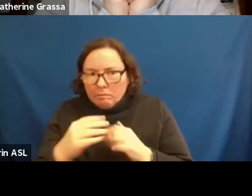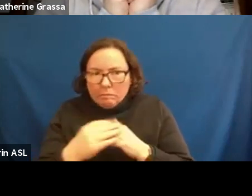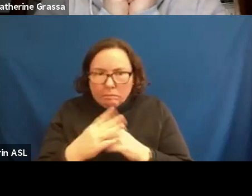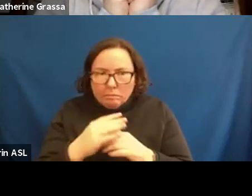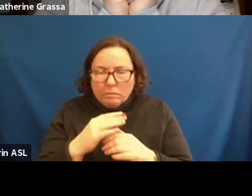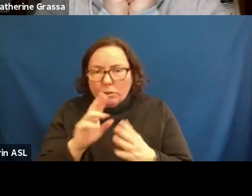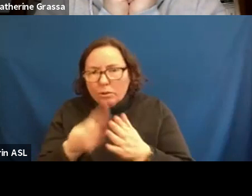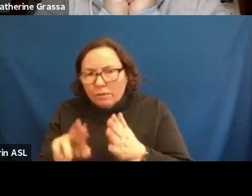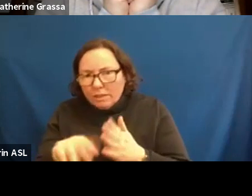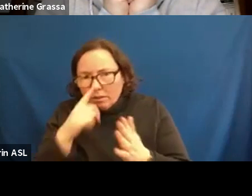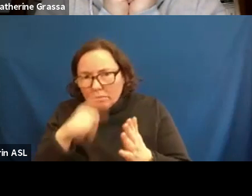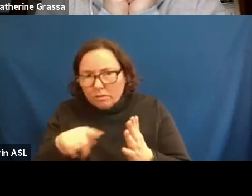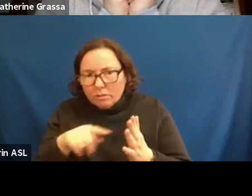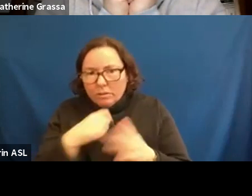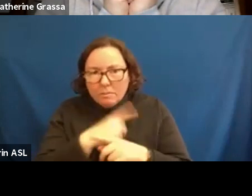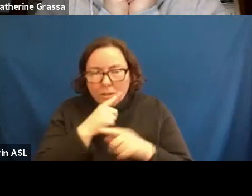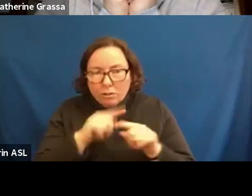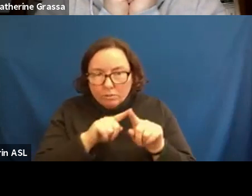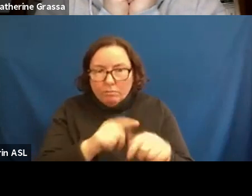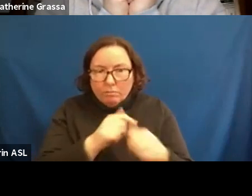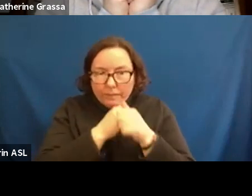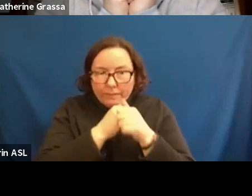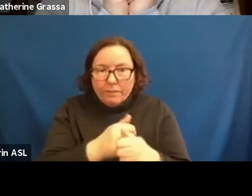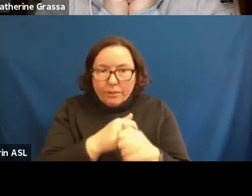of research done so that we make sure that we're staying